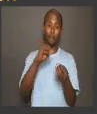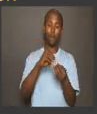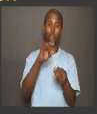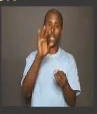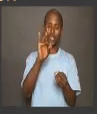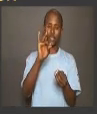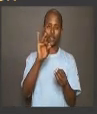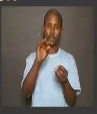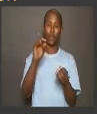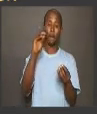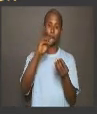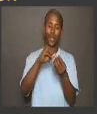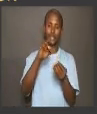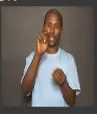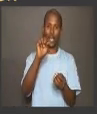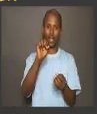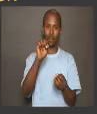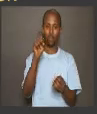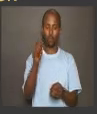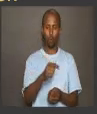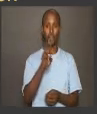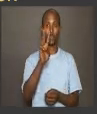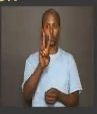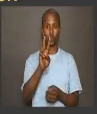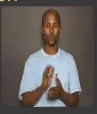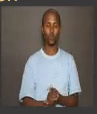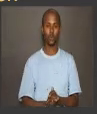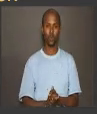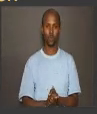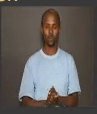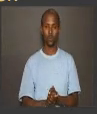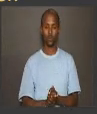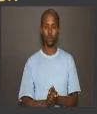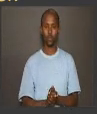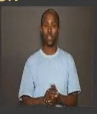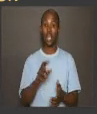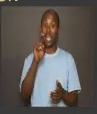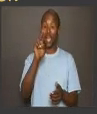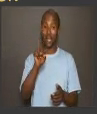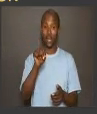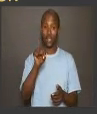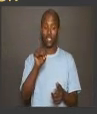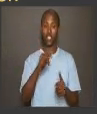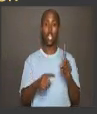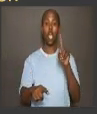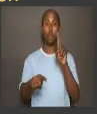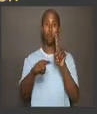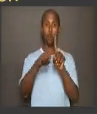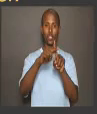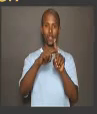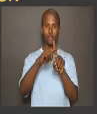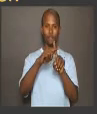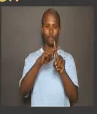the sum of 8 and n over 2, where n is